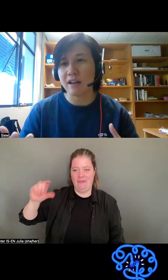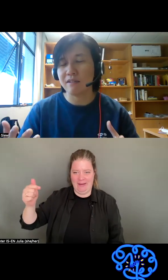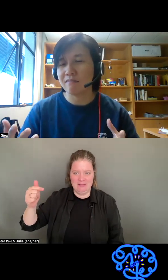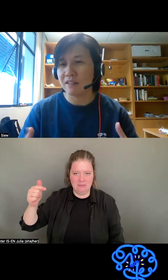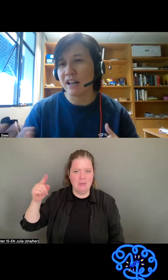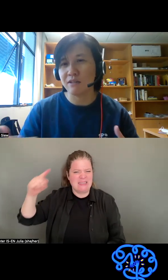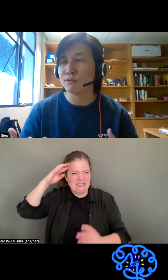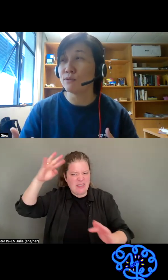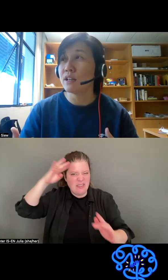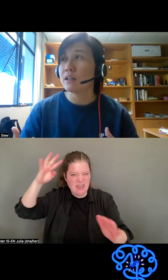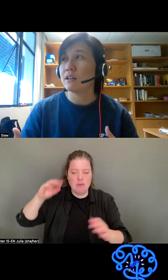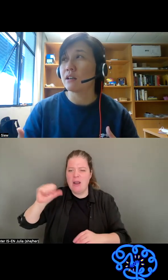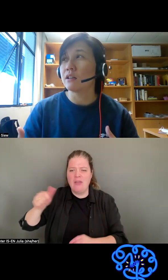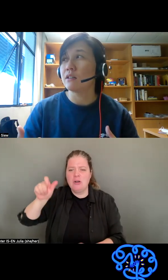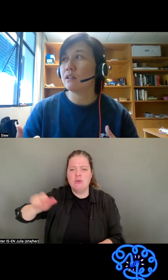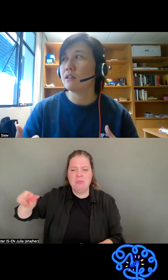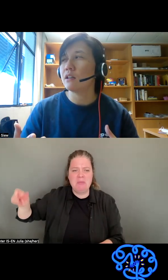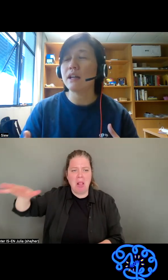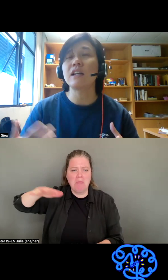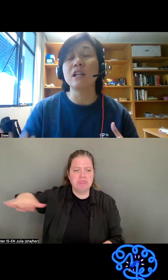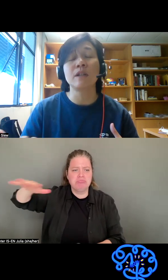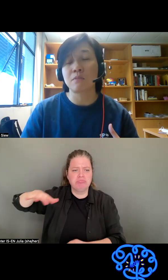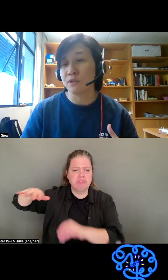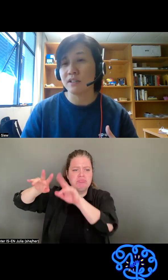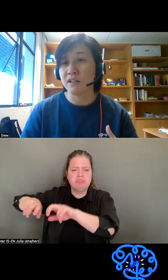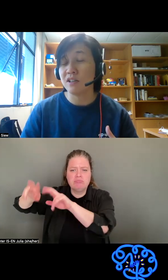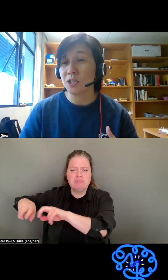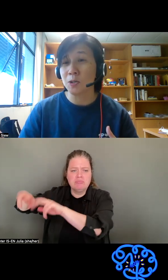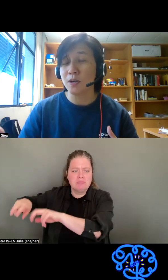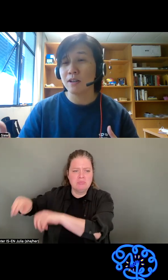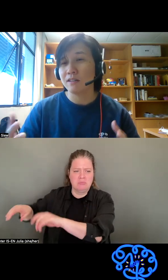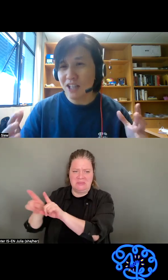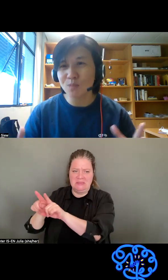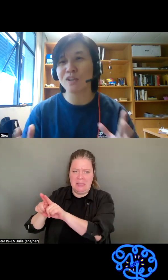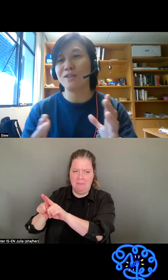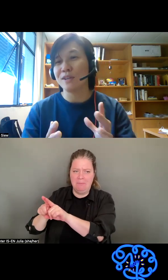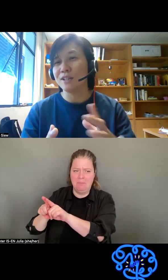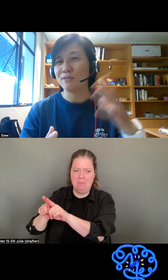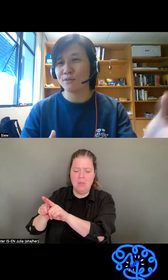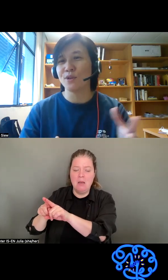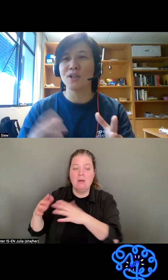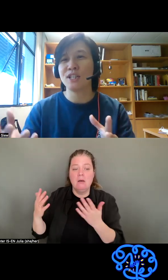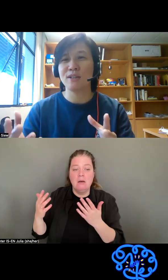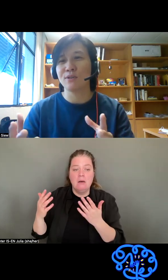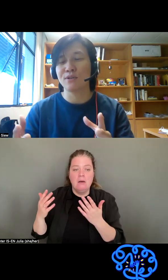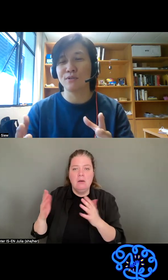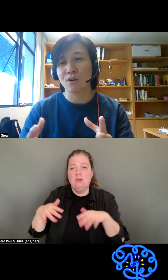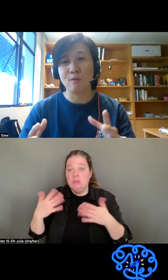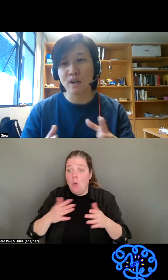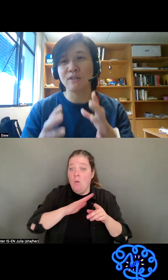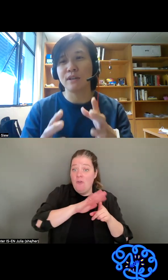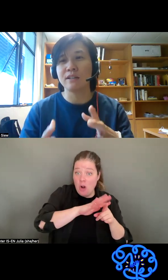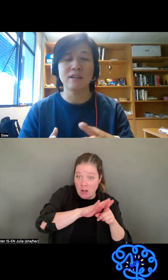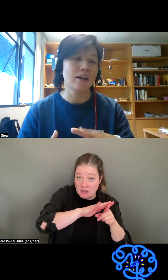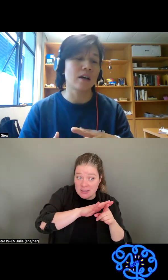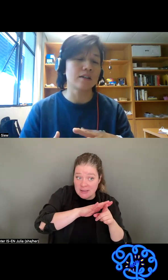that that led to uh, that inhibited processing. And so things working together, phonology and orthography